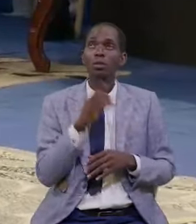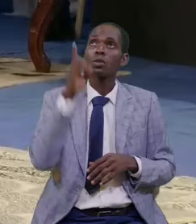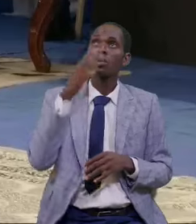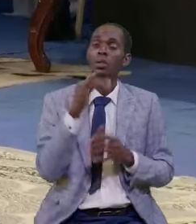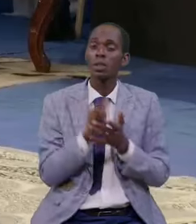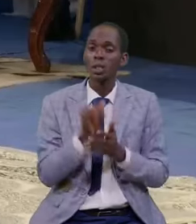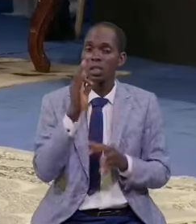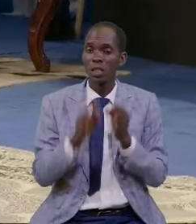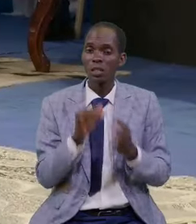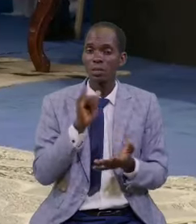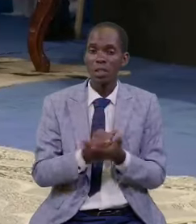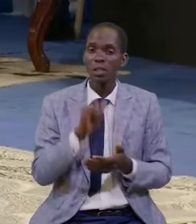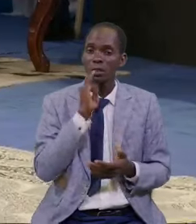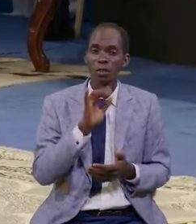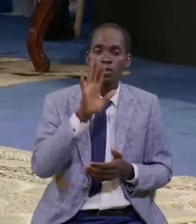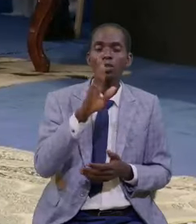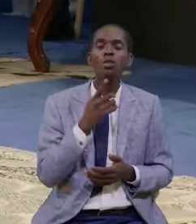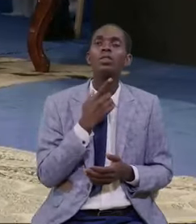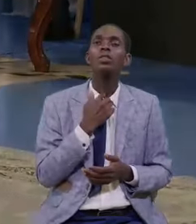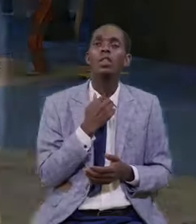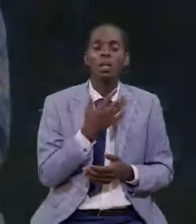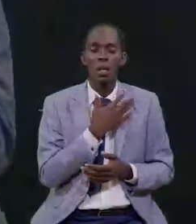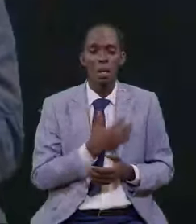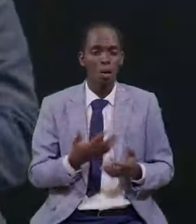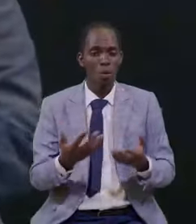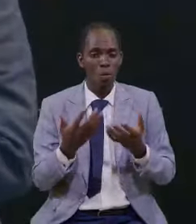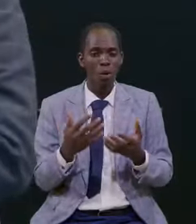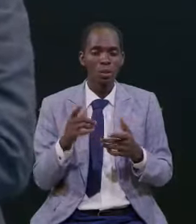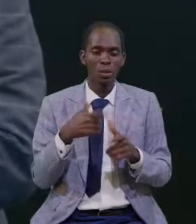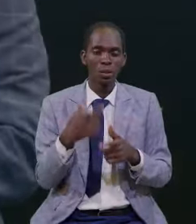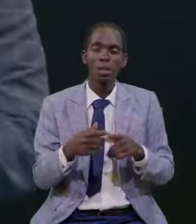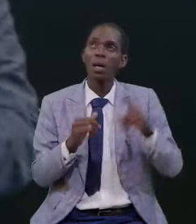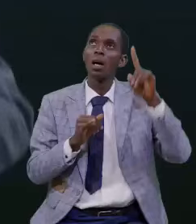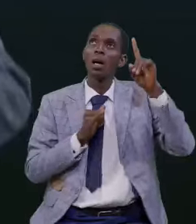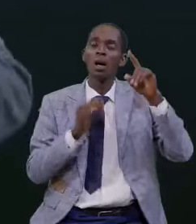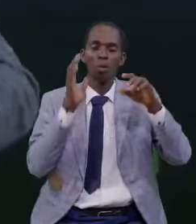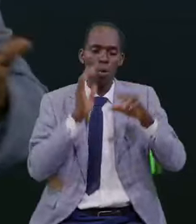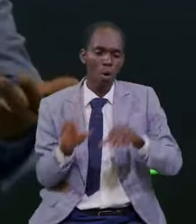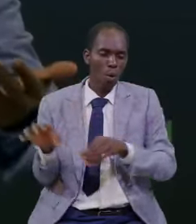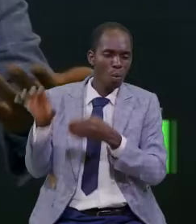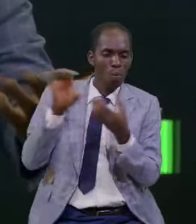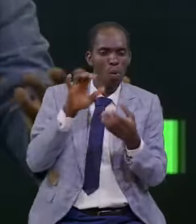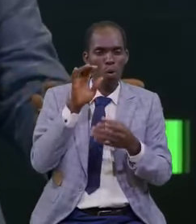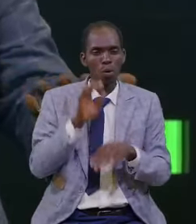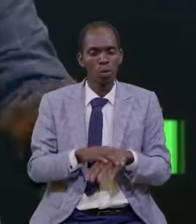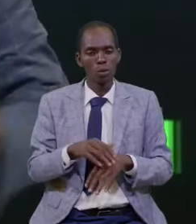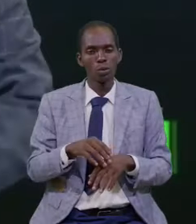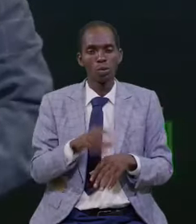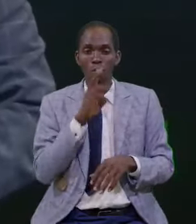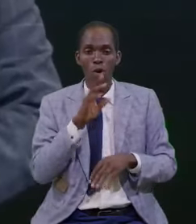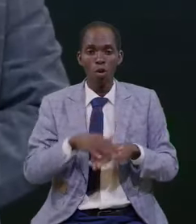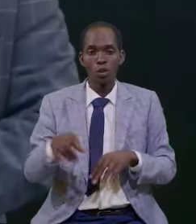your desire, I will pour water upon him that is thirsty and floods